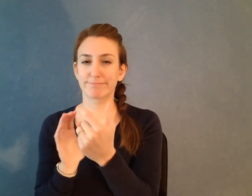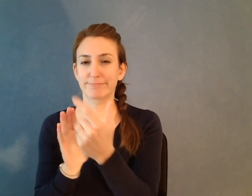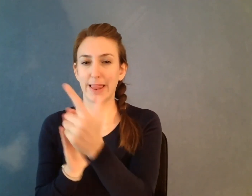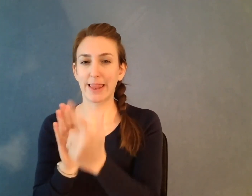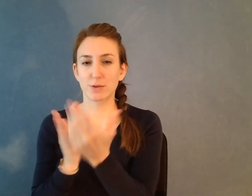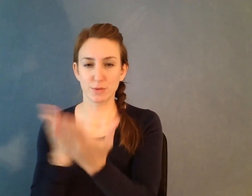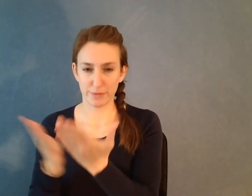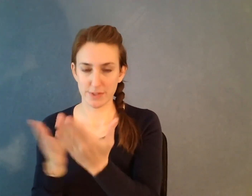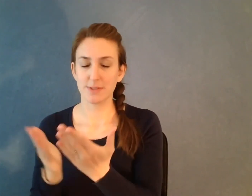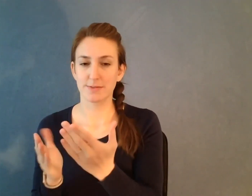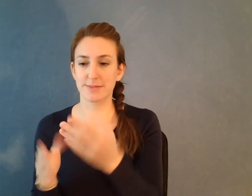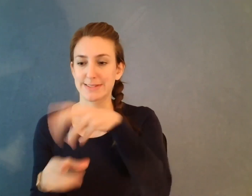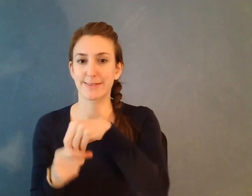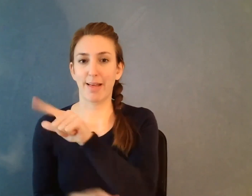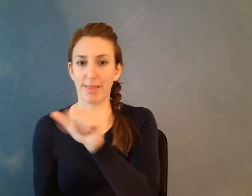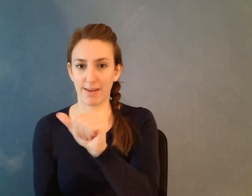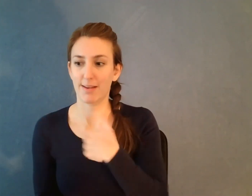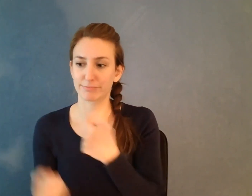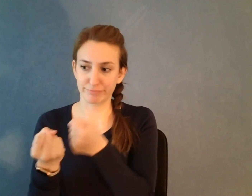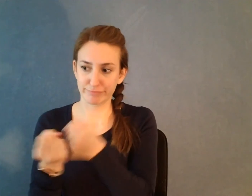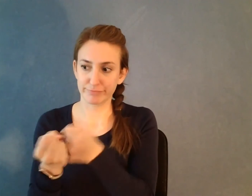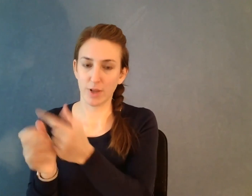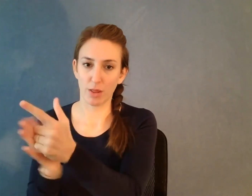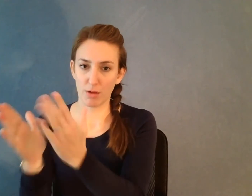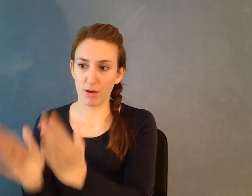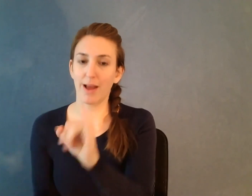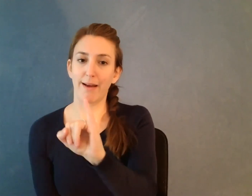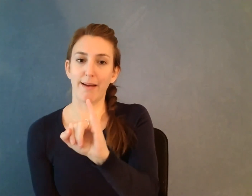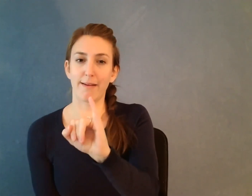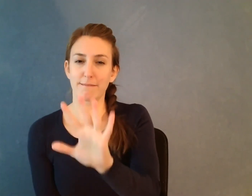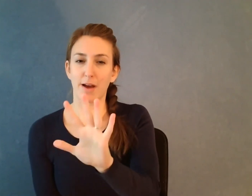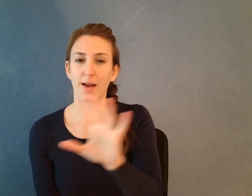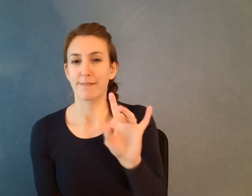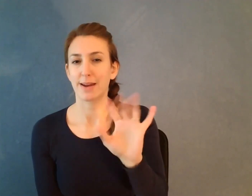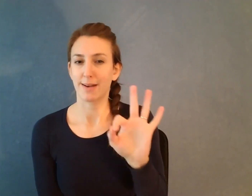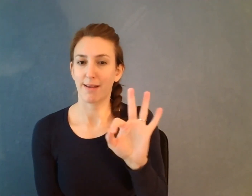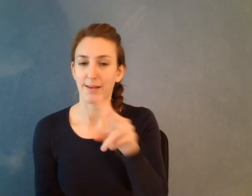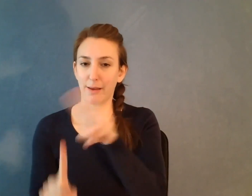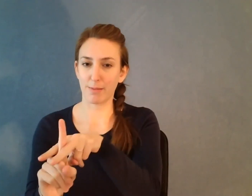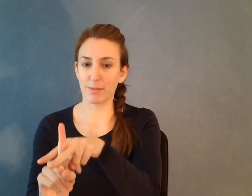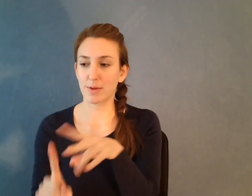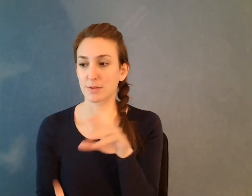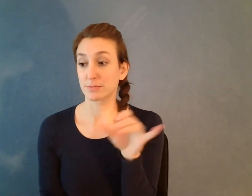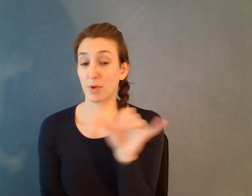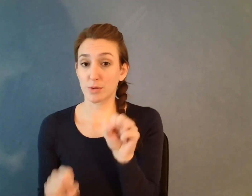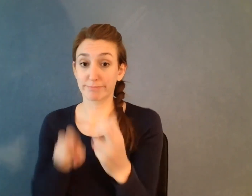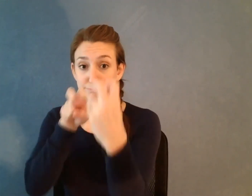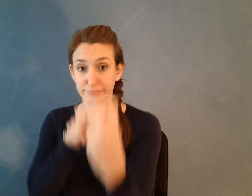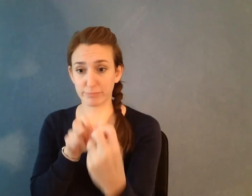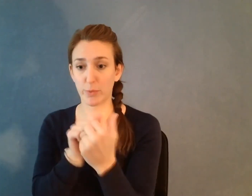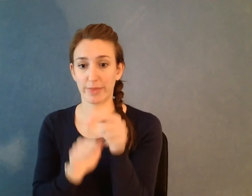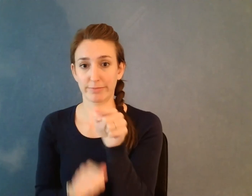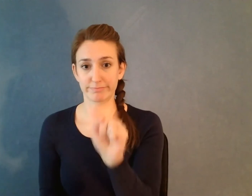LA, where I assisted attorneys doing I-589 applications and like being direct with clients, which was a